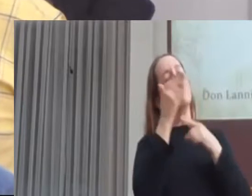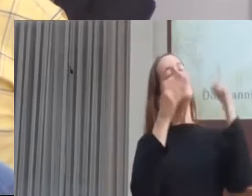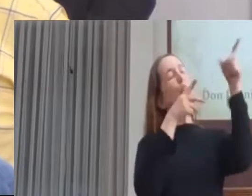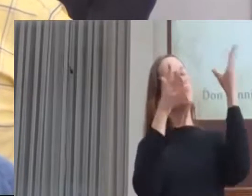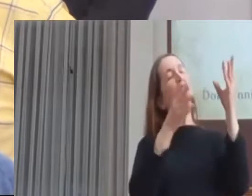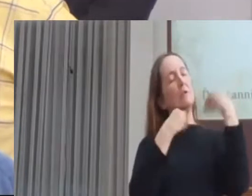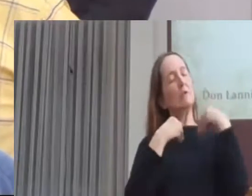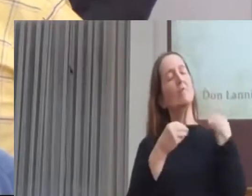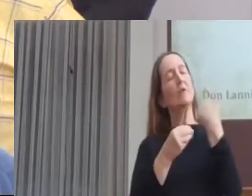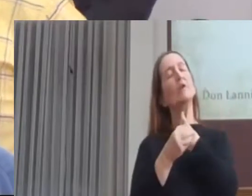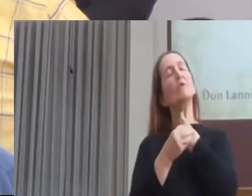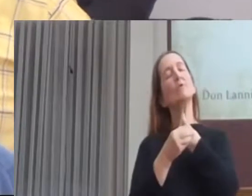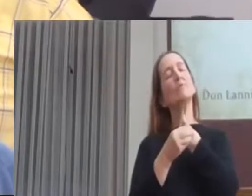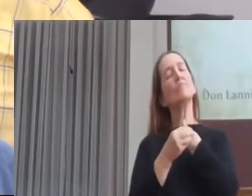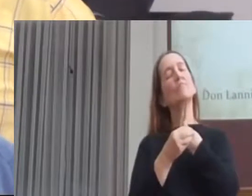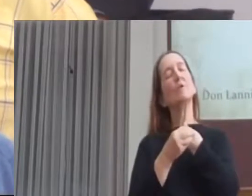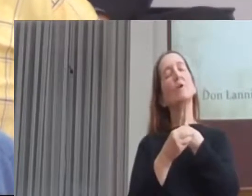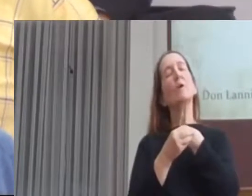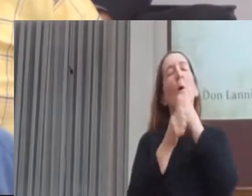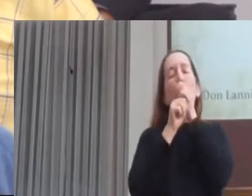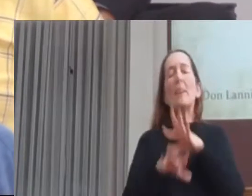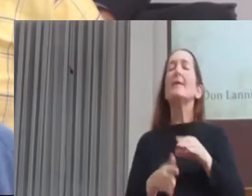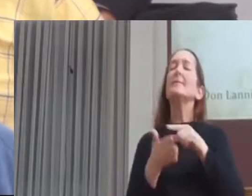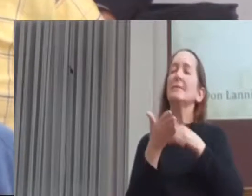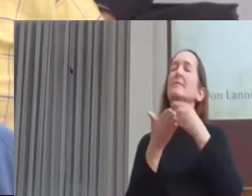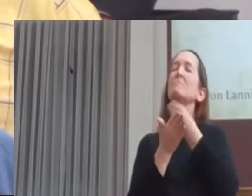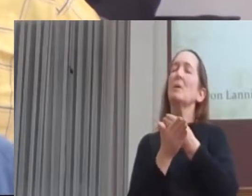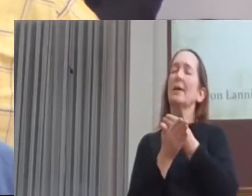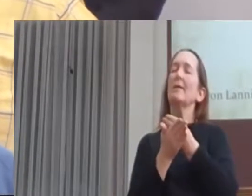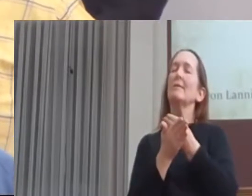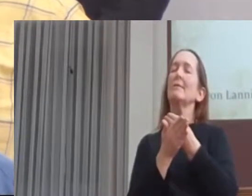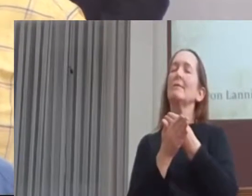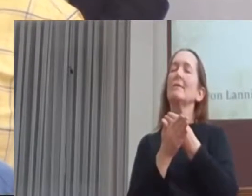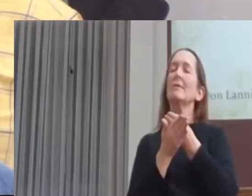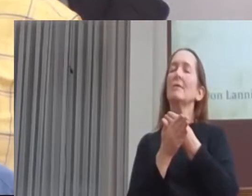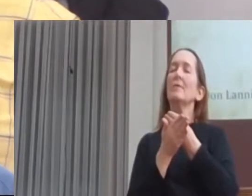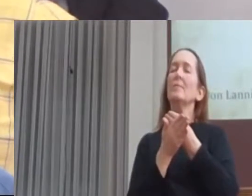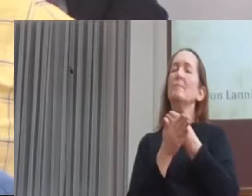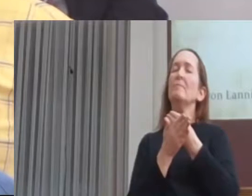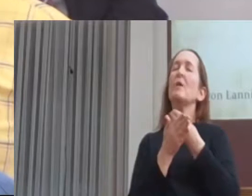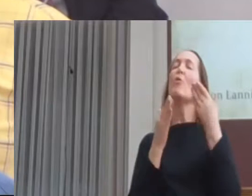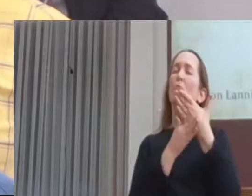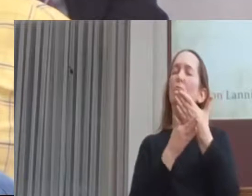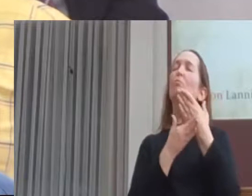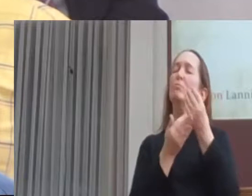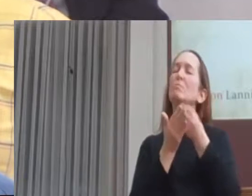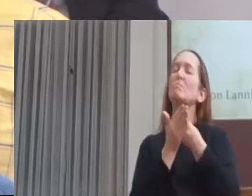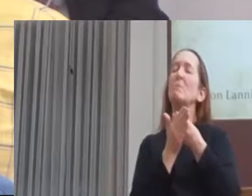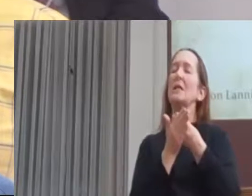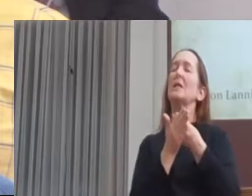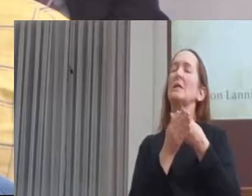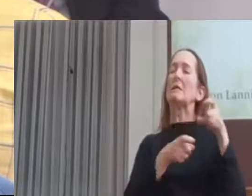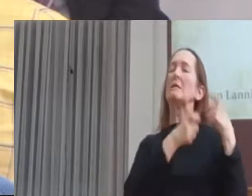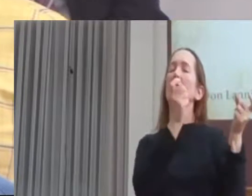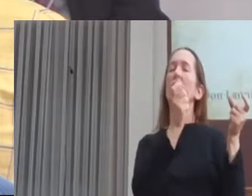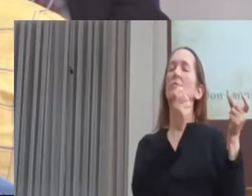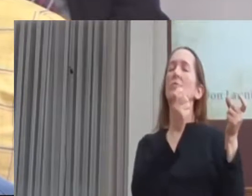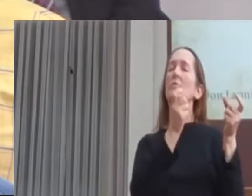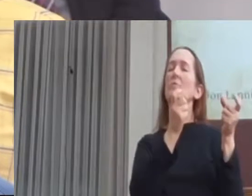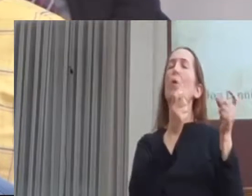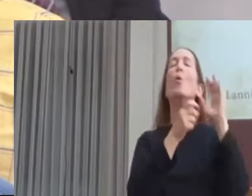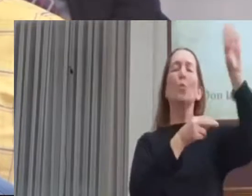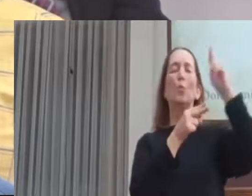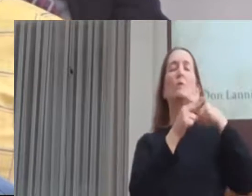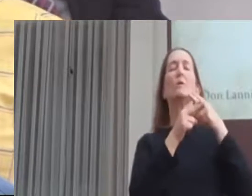of what you've given to us. We pray your blessings on these tithes and offerings, Father. We pray that that through